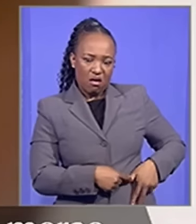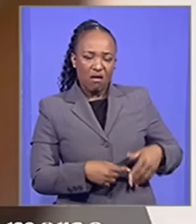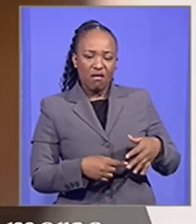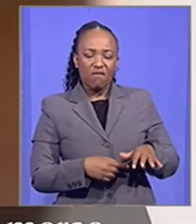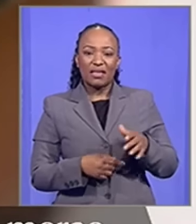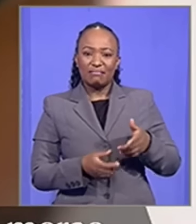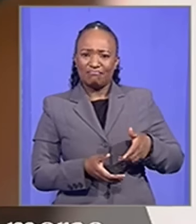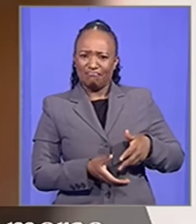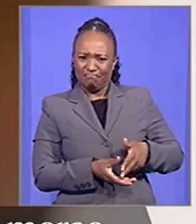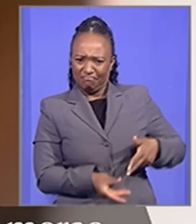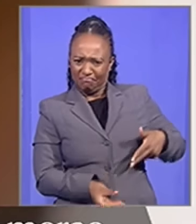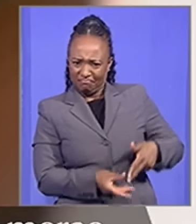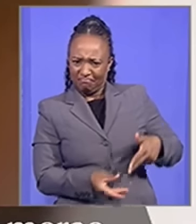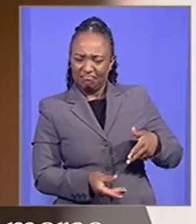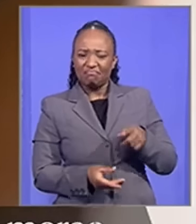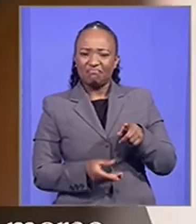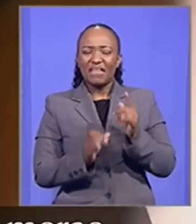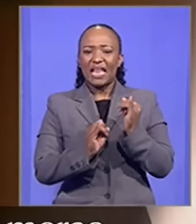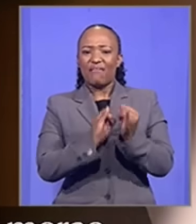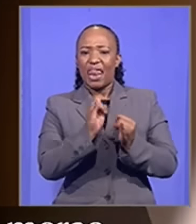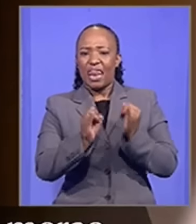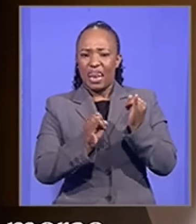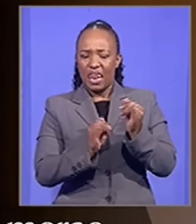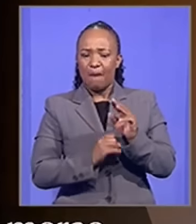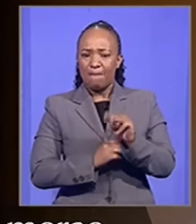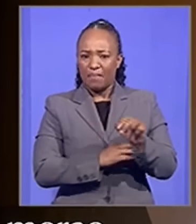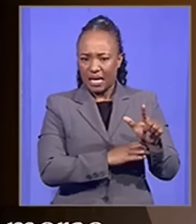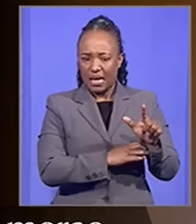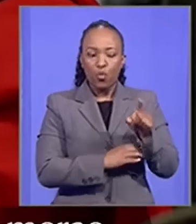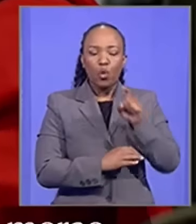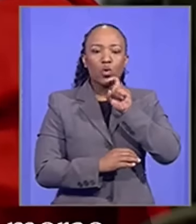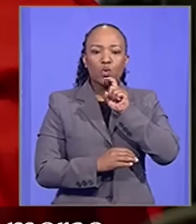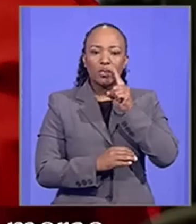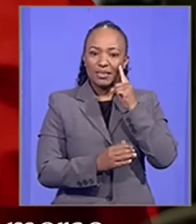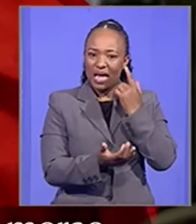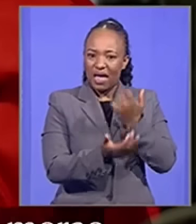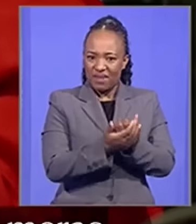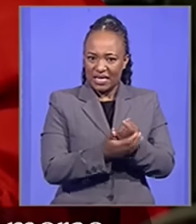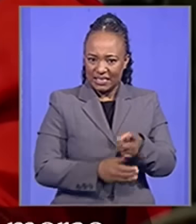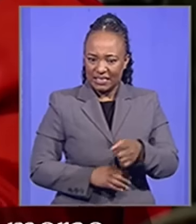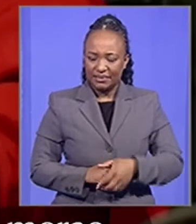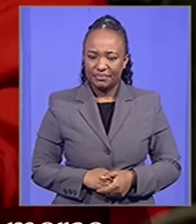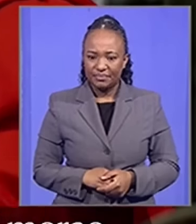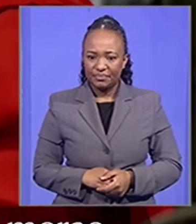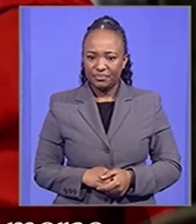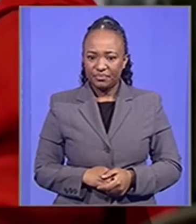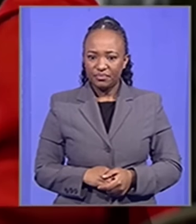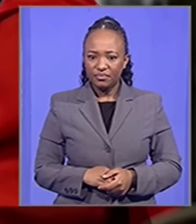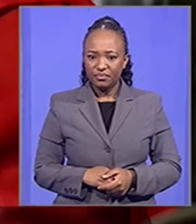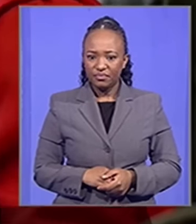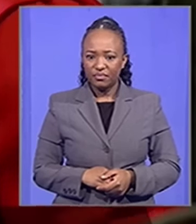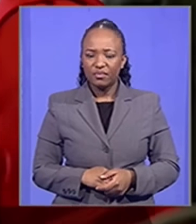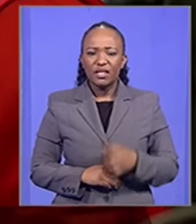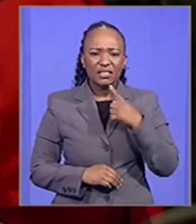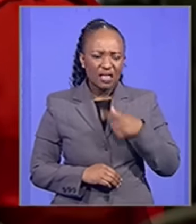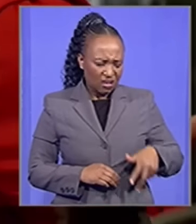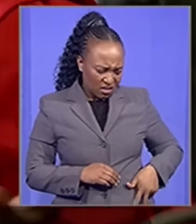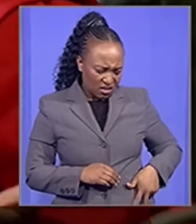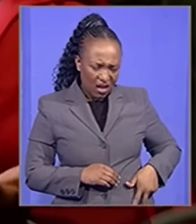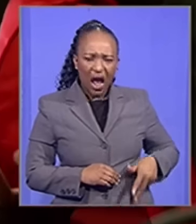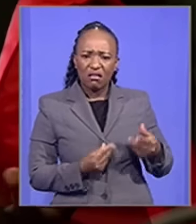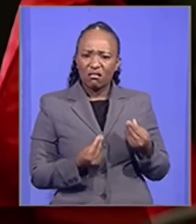tse 9 se tshwanetse go akaretswa jaaka karolo ya bopaki. This item is said to have been handed over to the police,